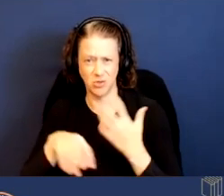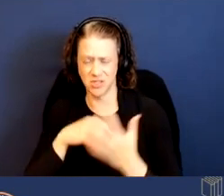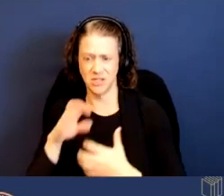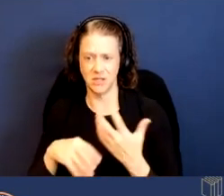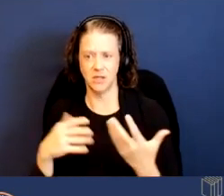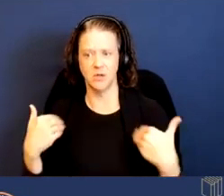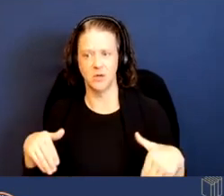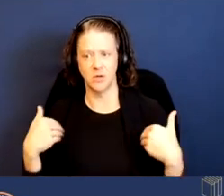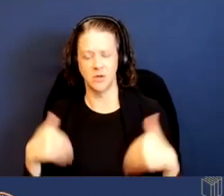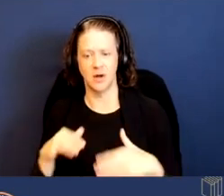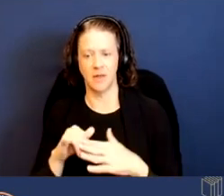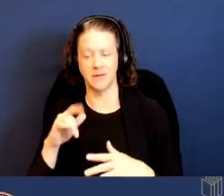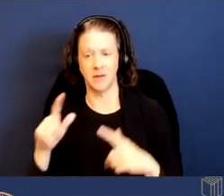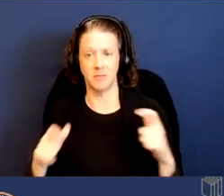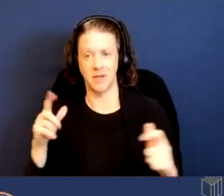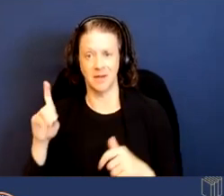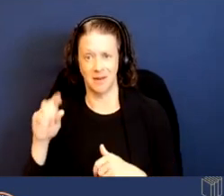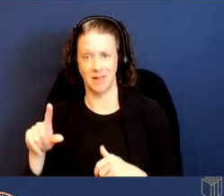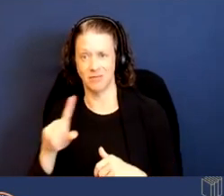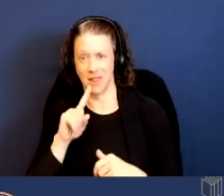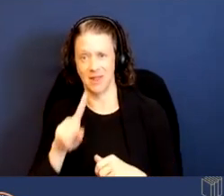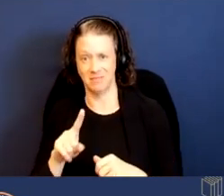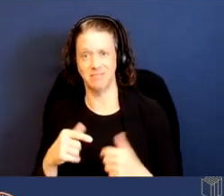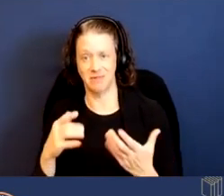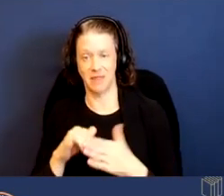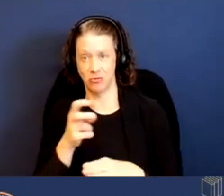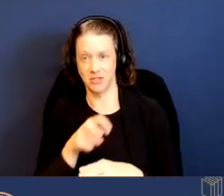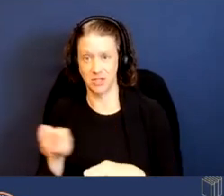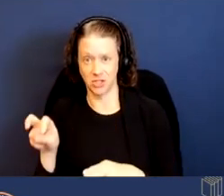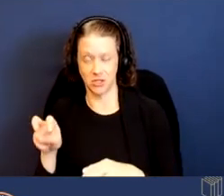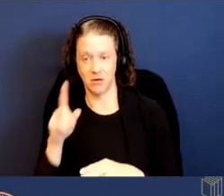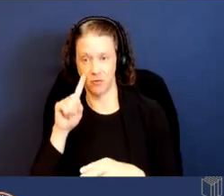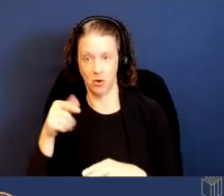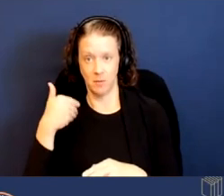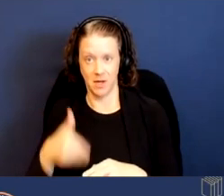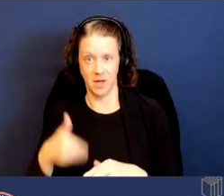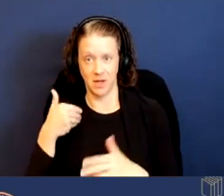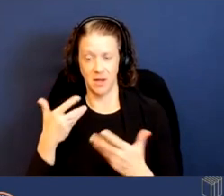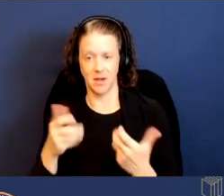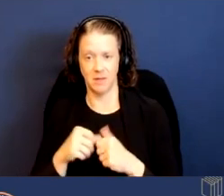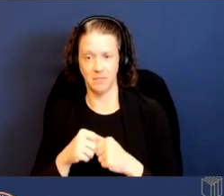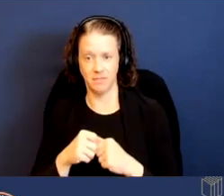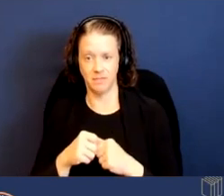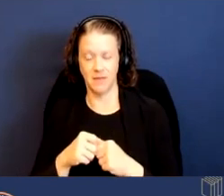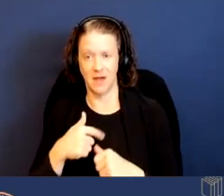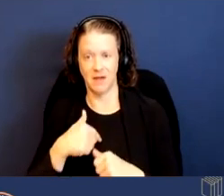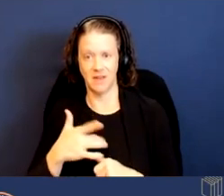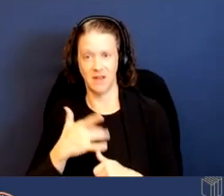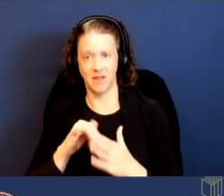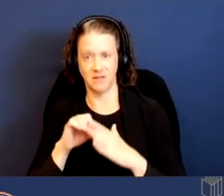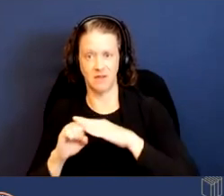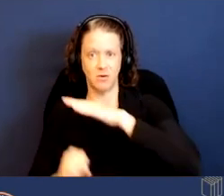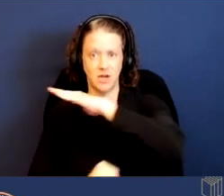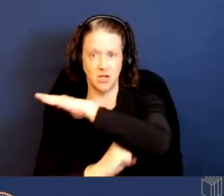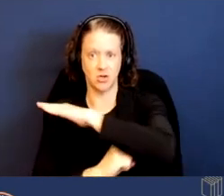it's a big deal, particularly that transition, and for me, really considered foundational in terms